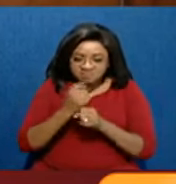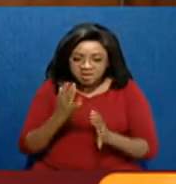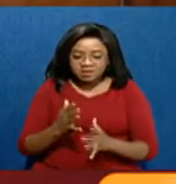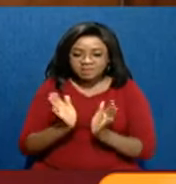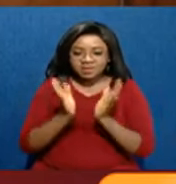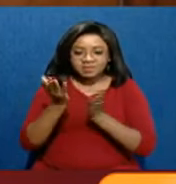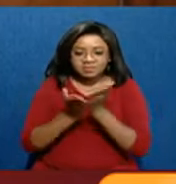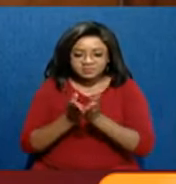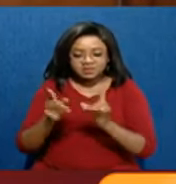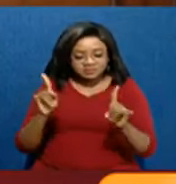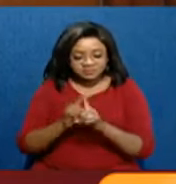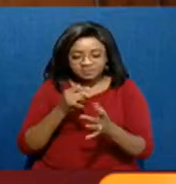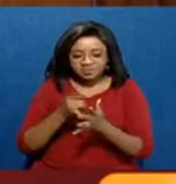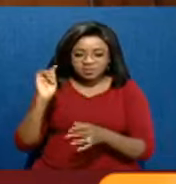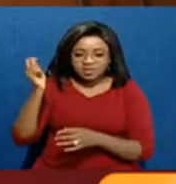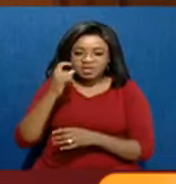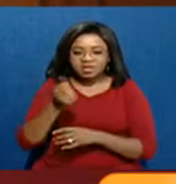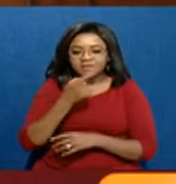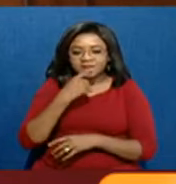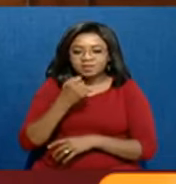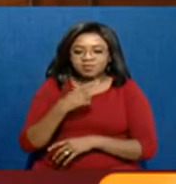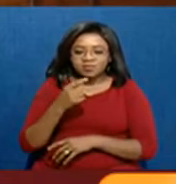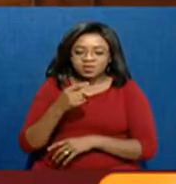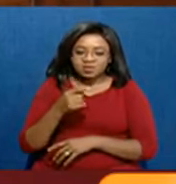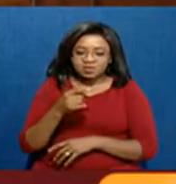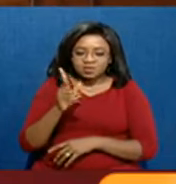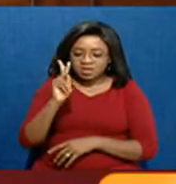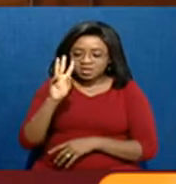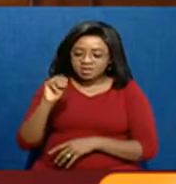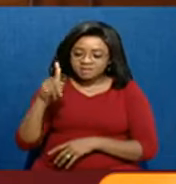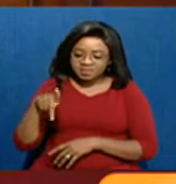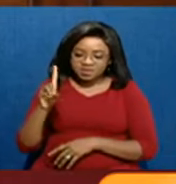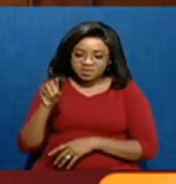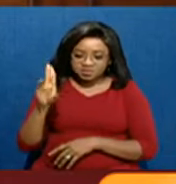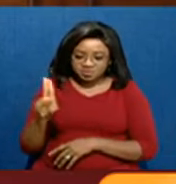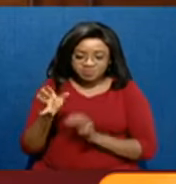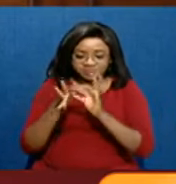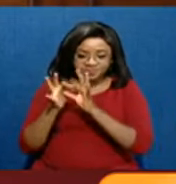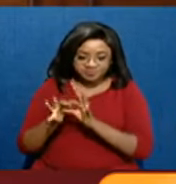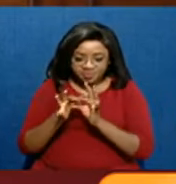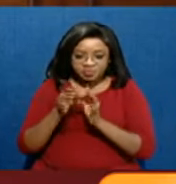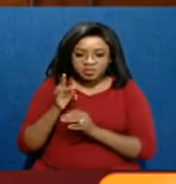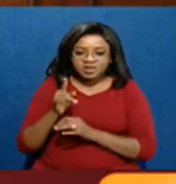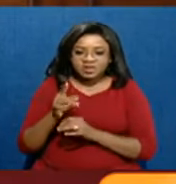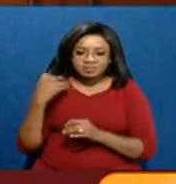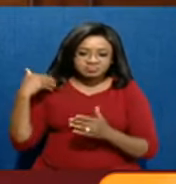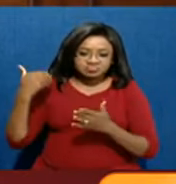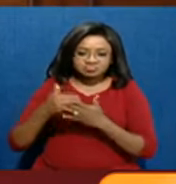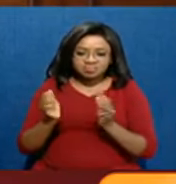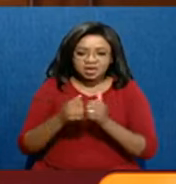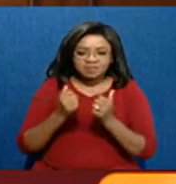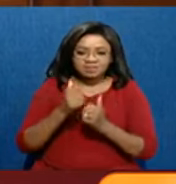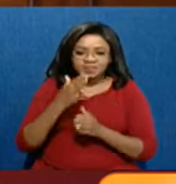as the Kenya medical practitioners and dentists. A union has been ongoing from that time. They have been called